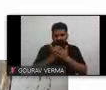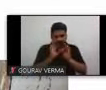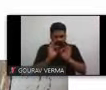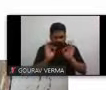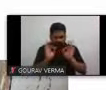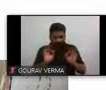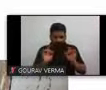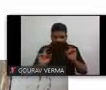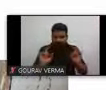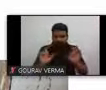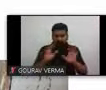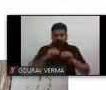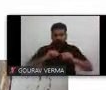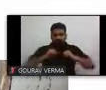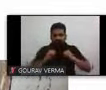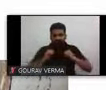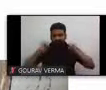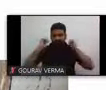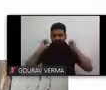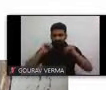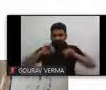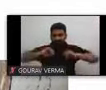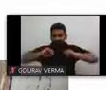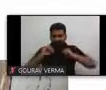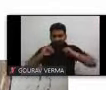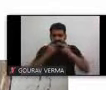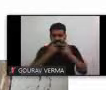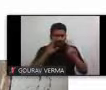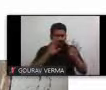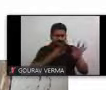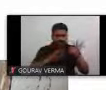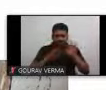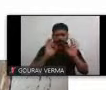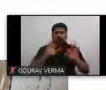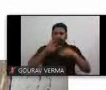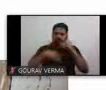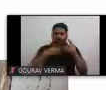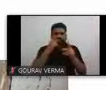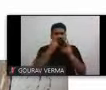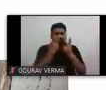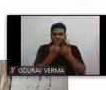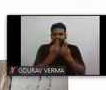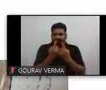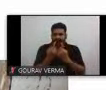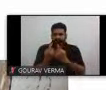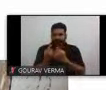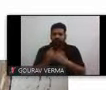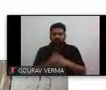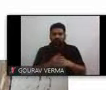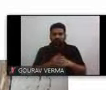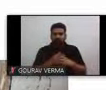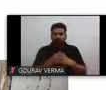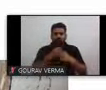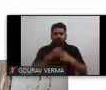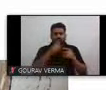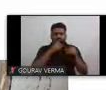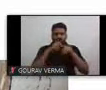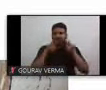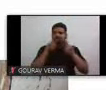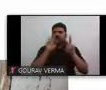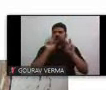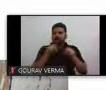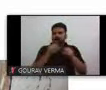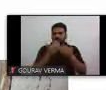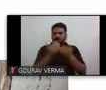proper position, and uske baad aapko scanning ka assessment karna padega. So you will be able to see ki how the child